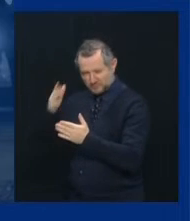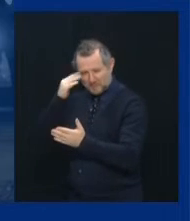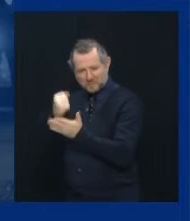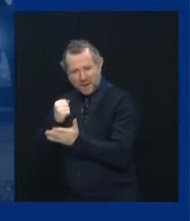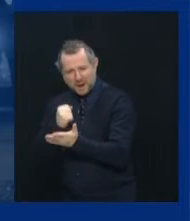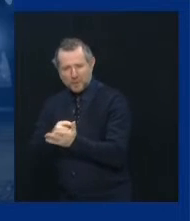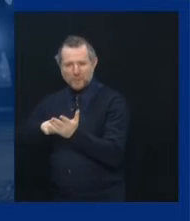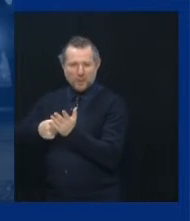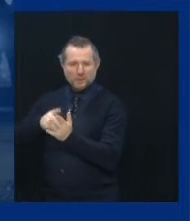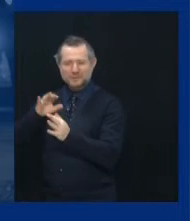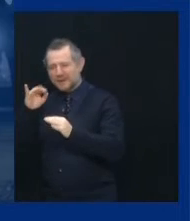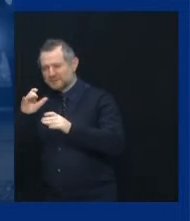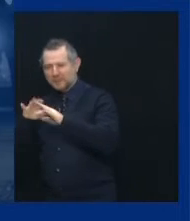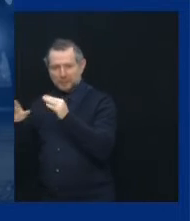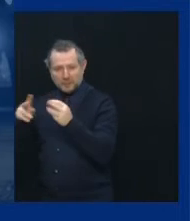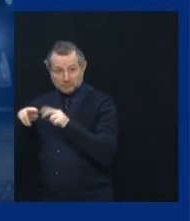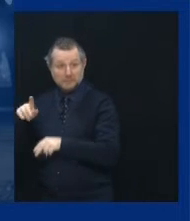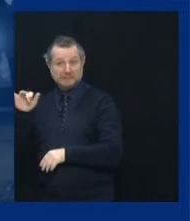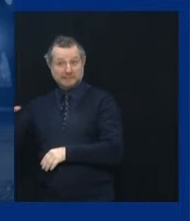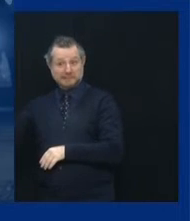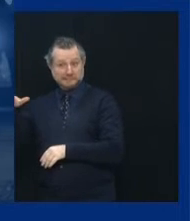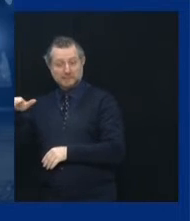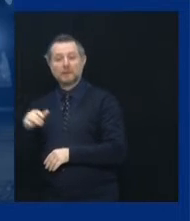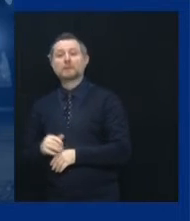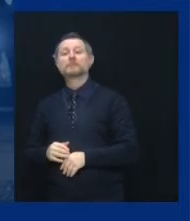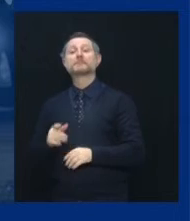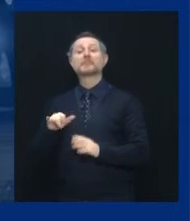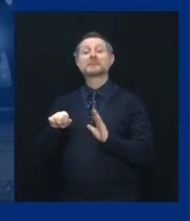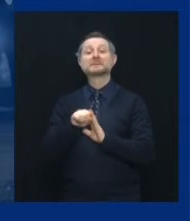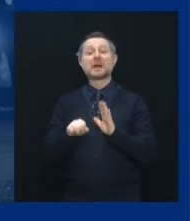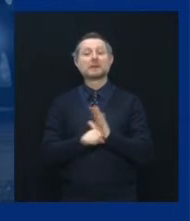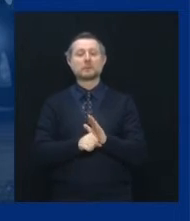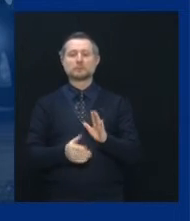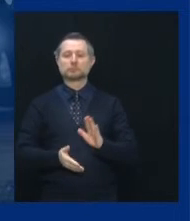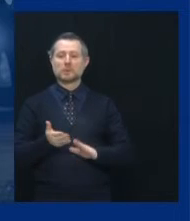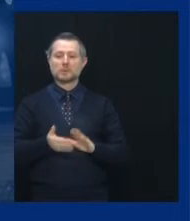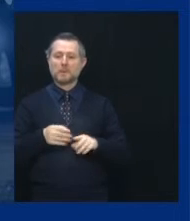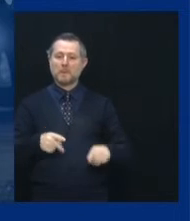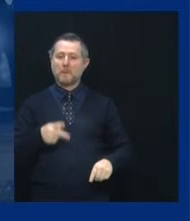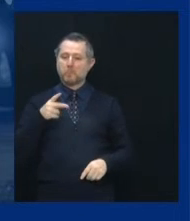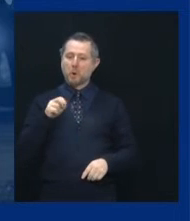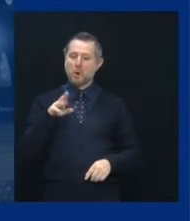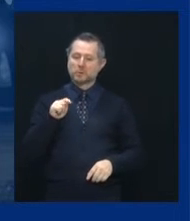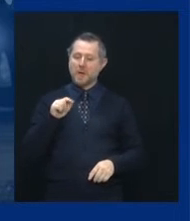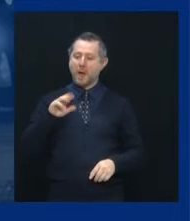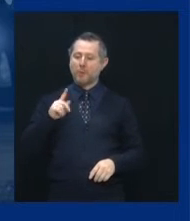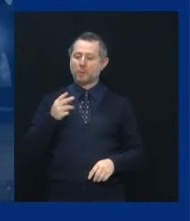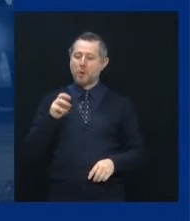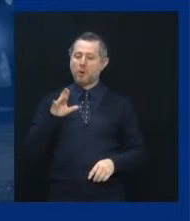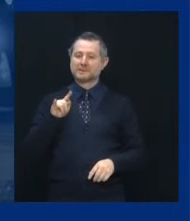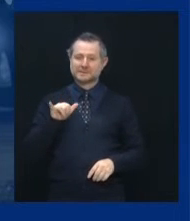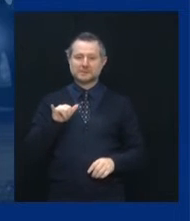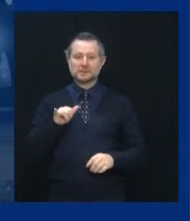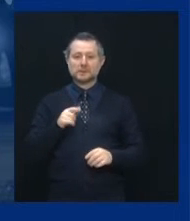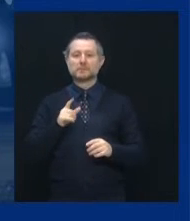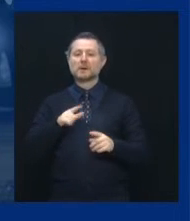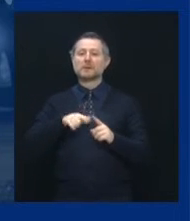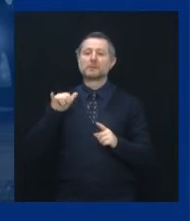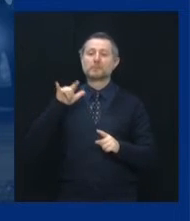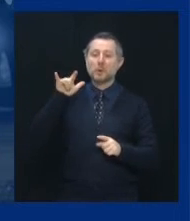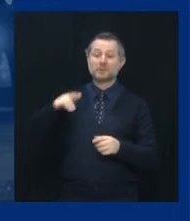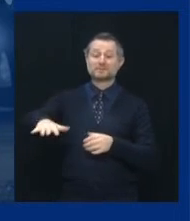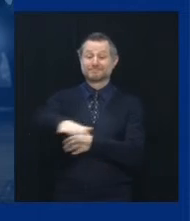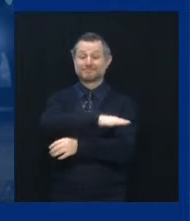The state runs through the Port Authority, the airport facility, but Customs